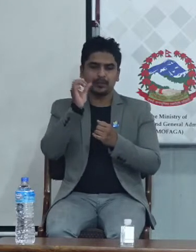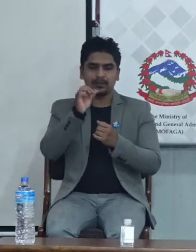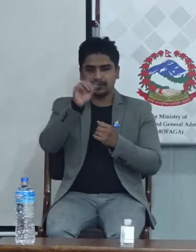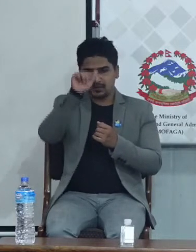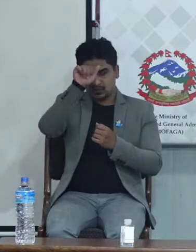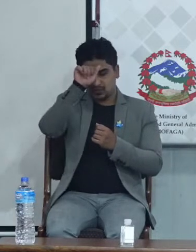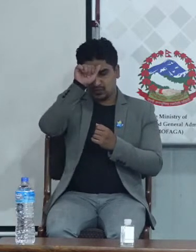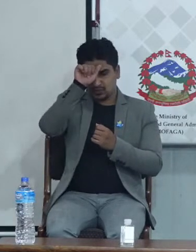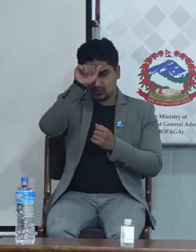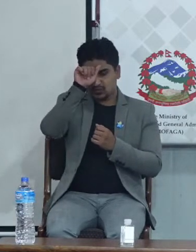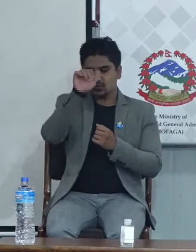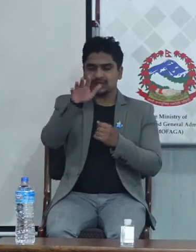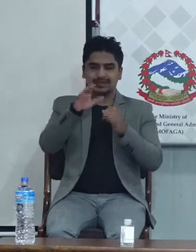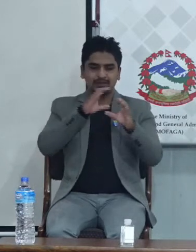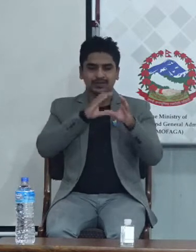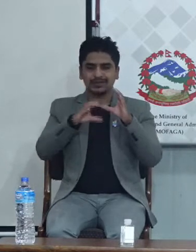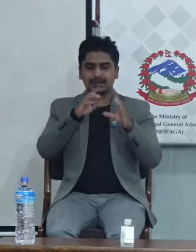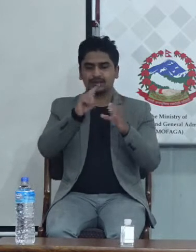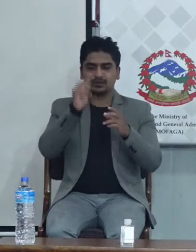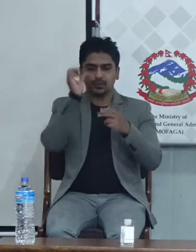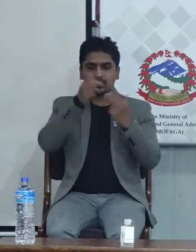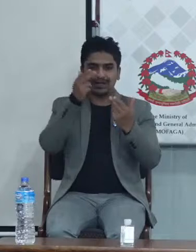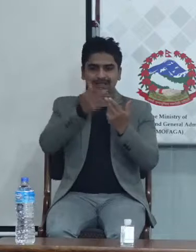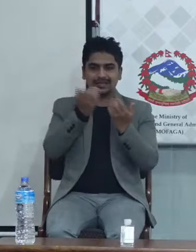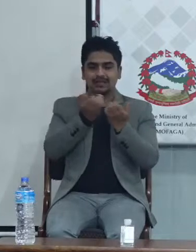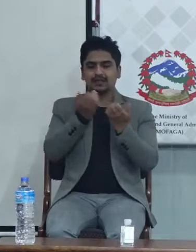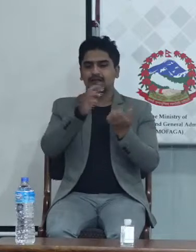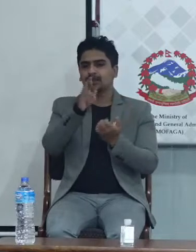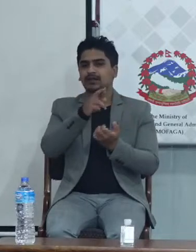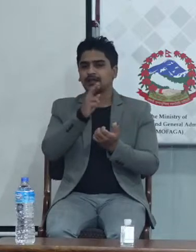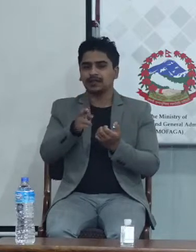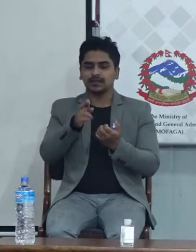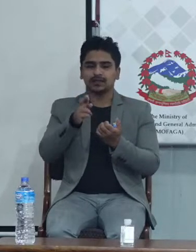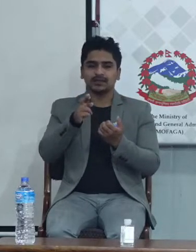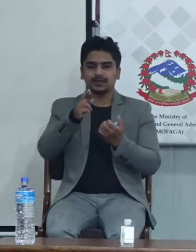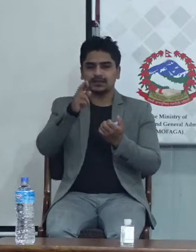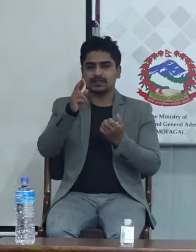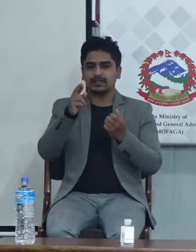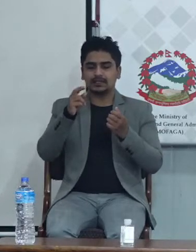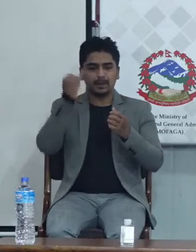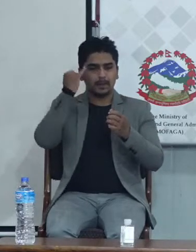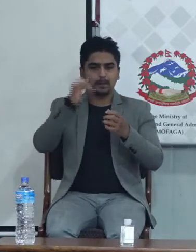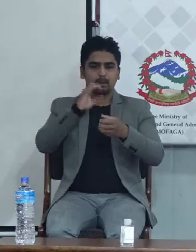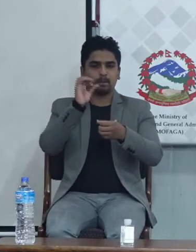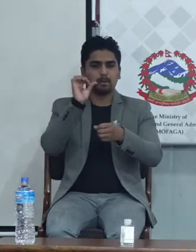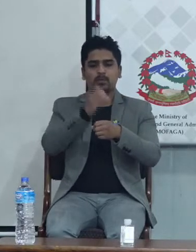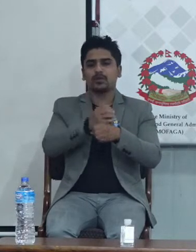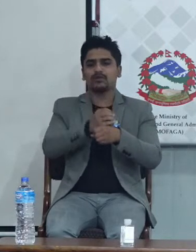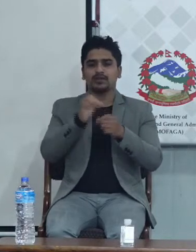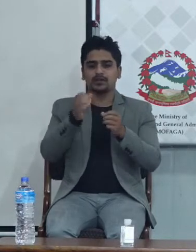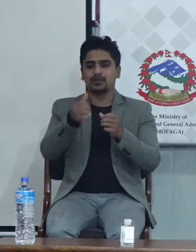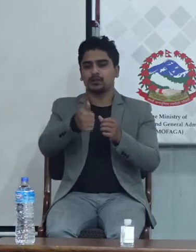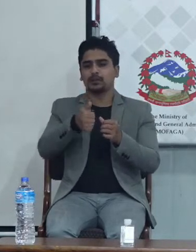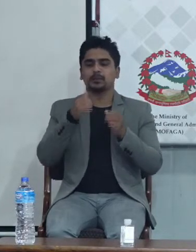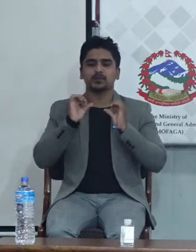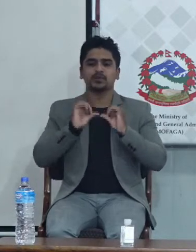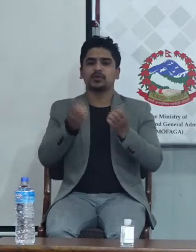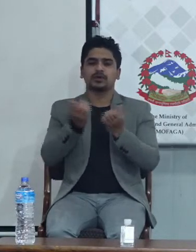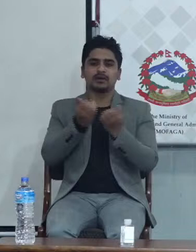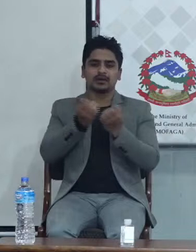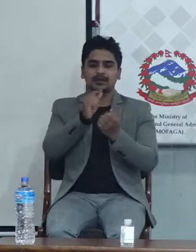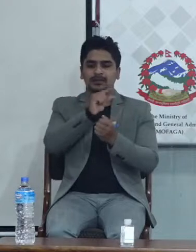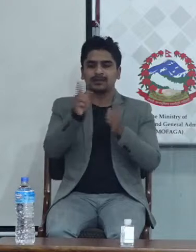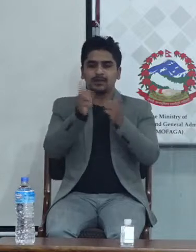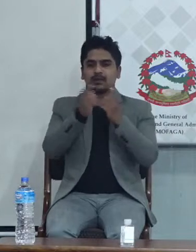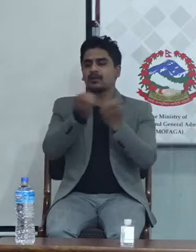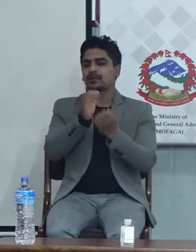risk communication. We'll be discussing on that. So before we start our today's session, we have some ground rules